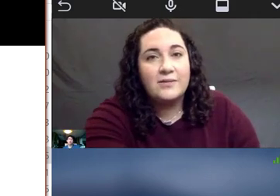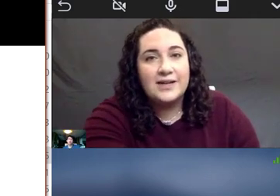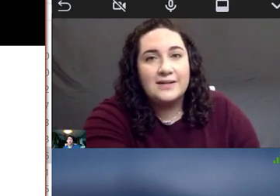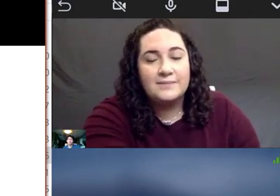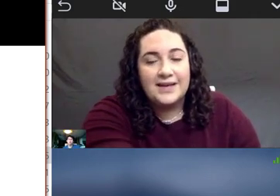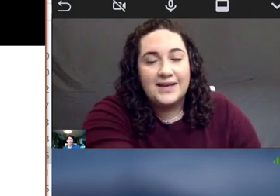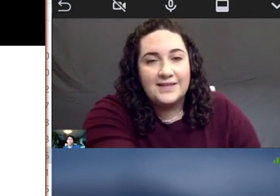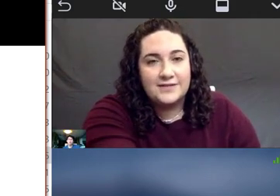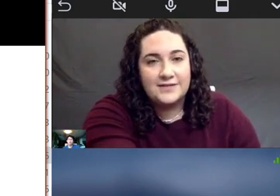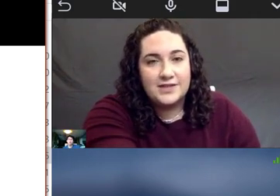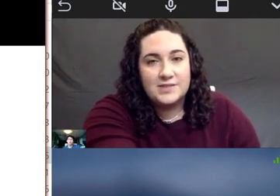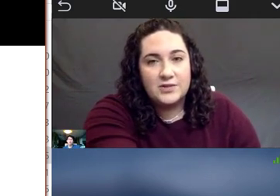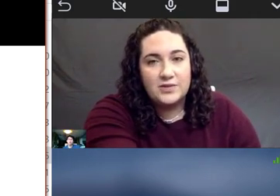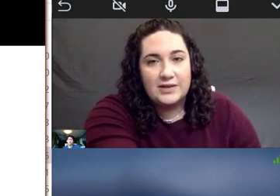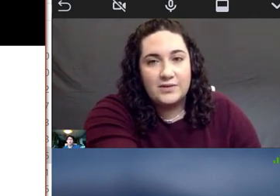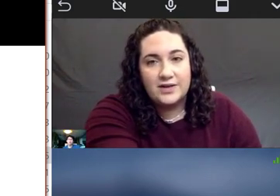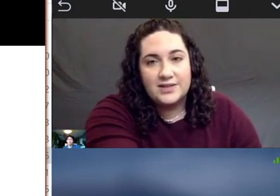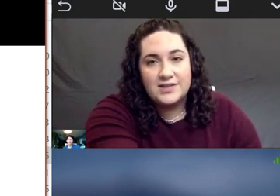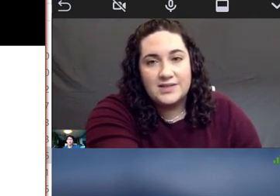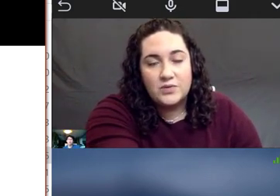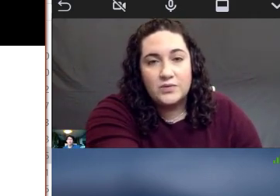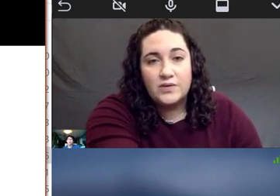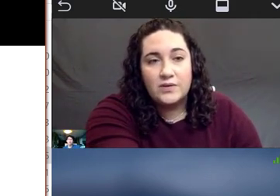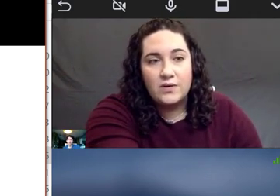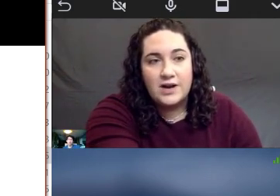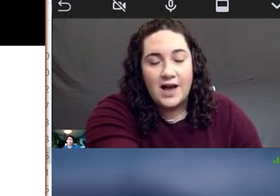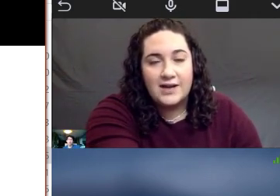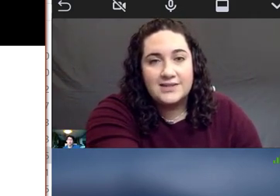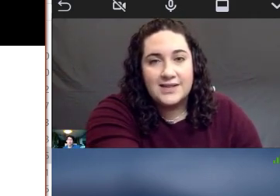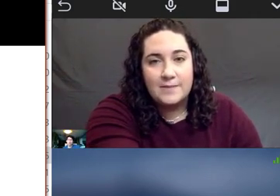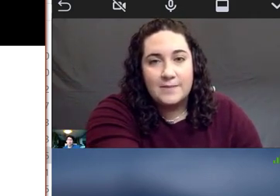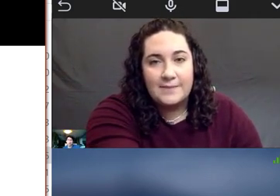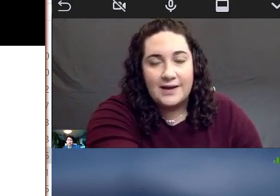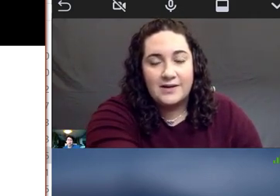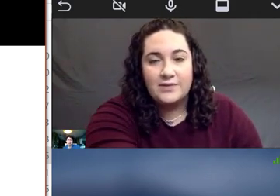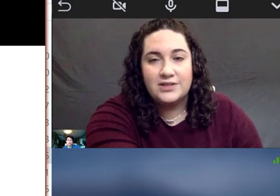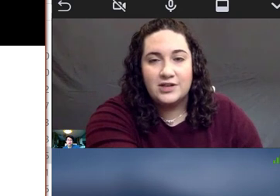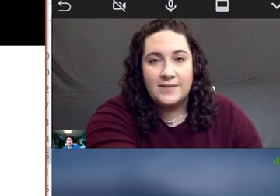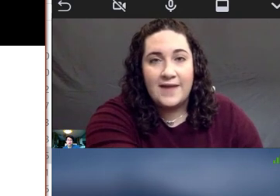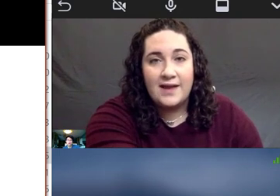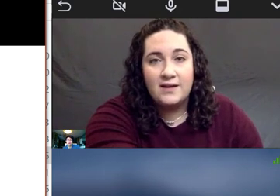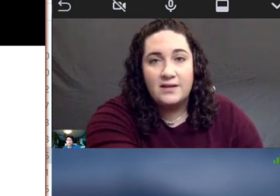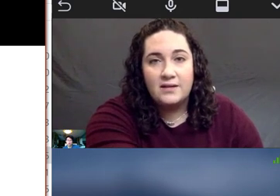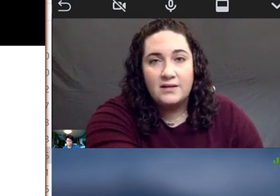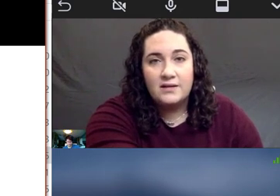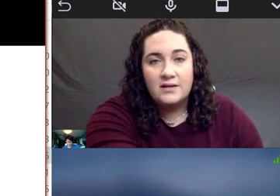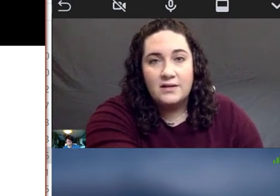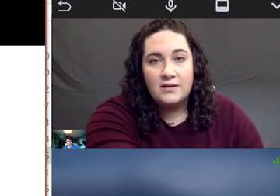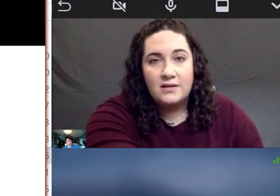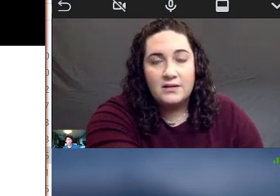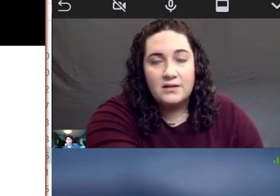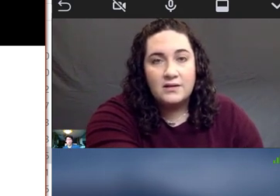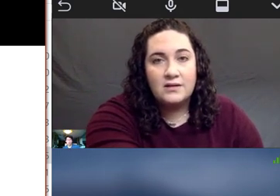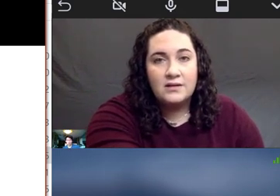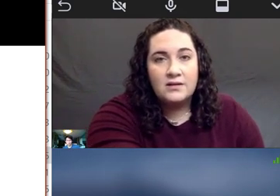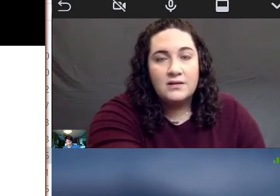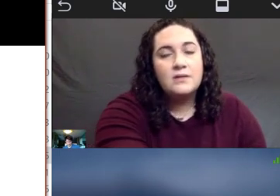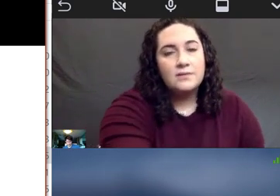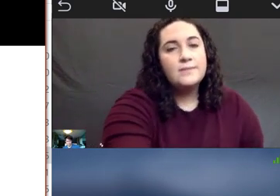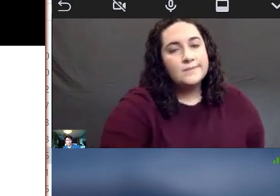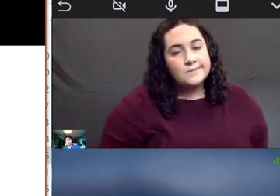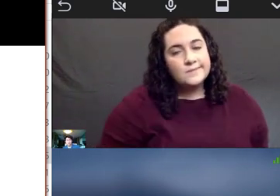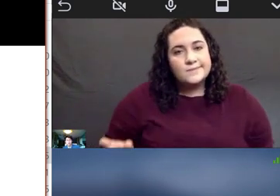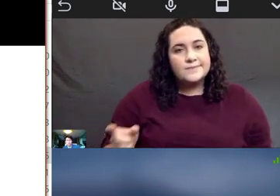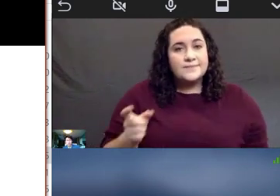Scherzer, how are we picking the difference between whether it's smooth or not inside the pipe? How did we determine that? I think basically, if you're not